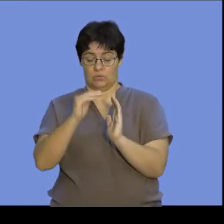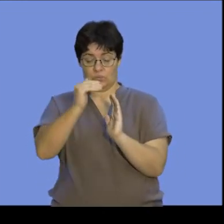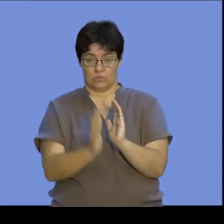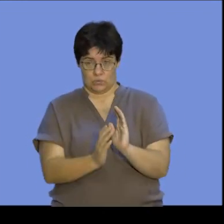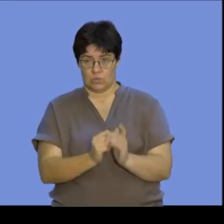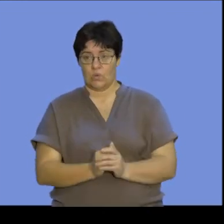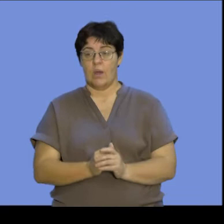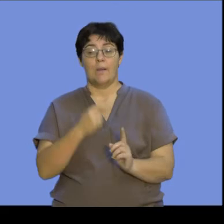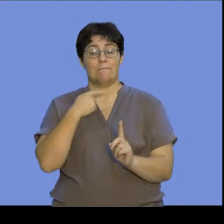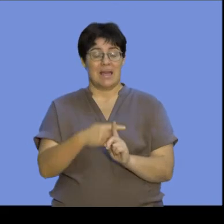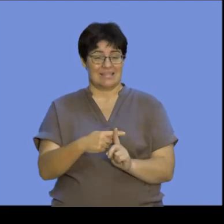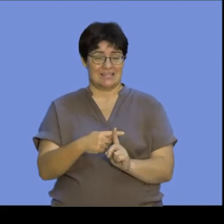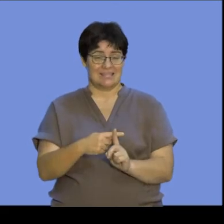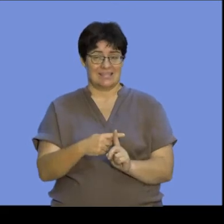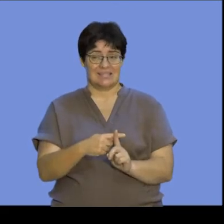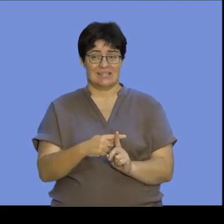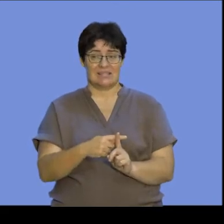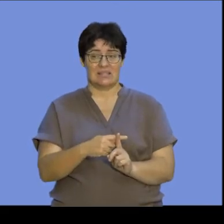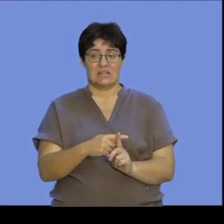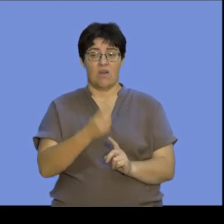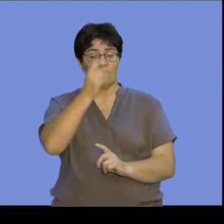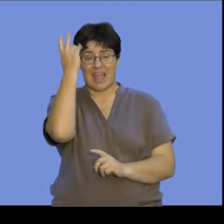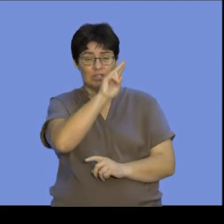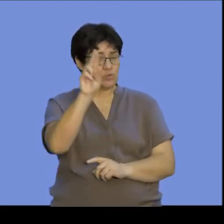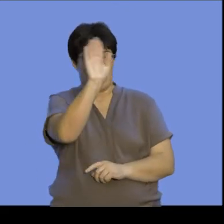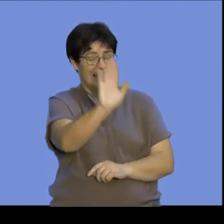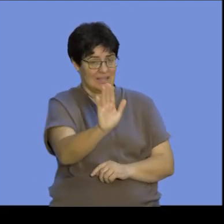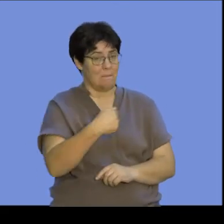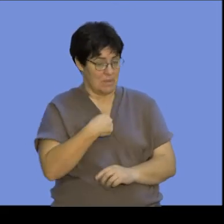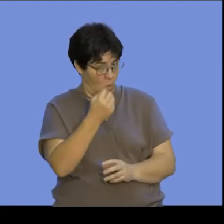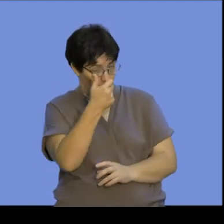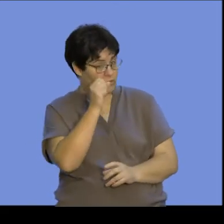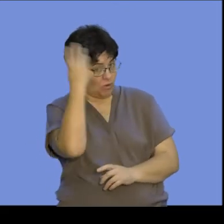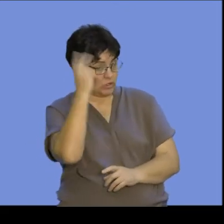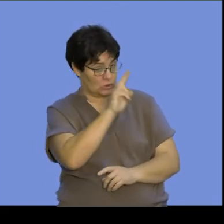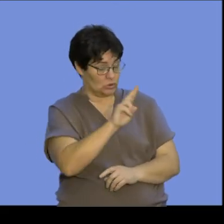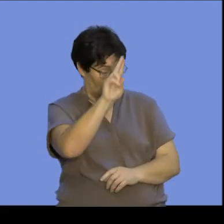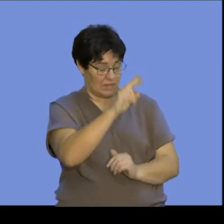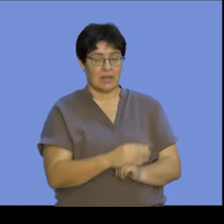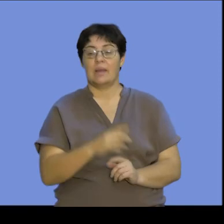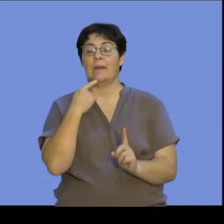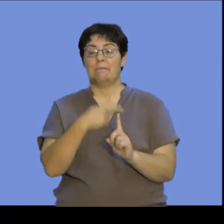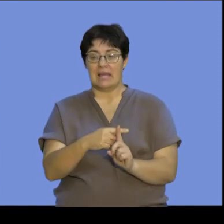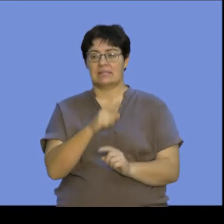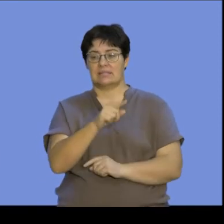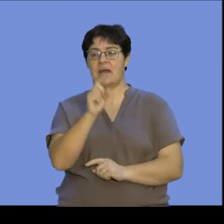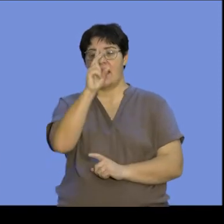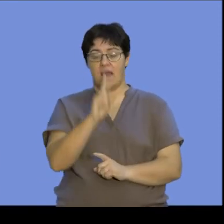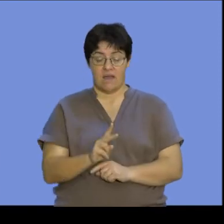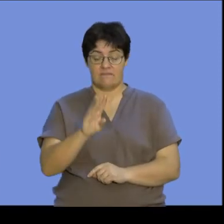that's squared. Please don't forget the squared. I see that all the time. In fact, I almost forgot. A half, and then it's 1,5.